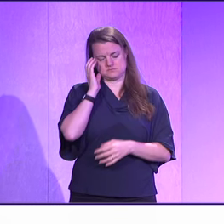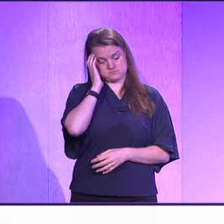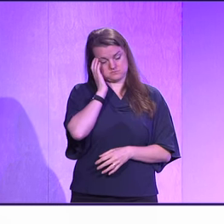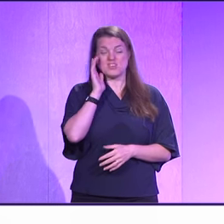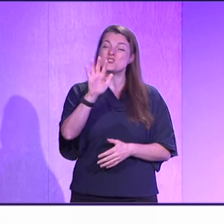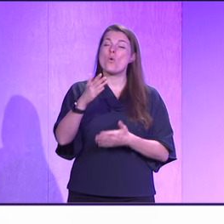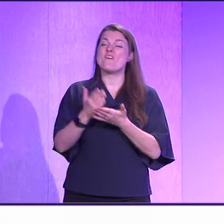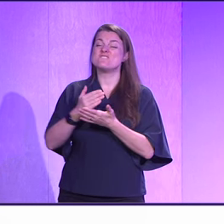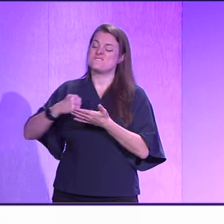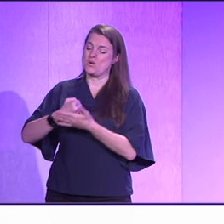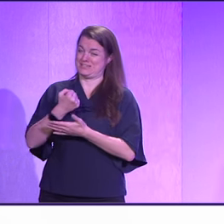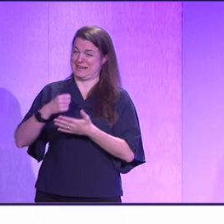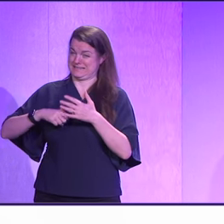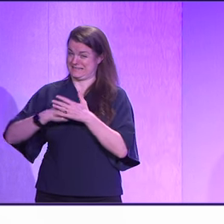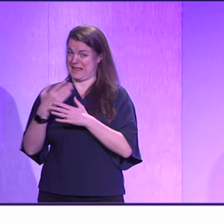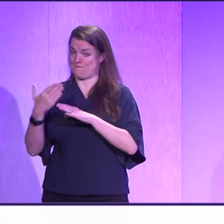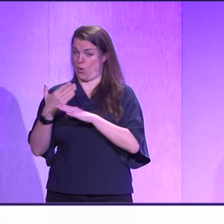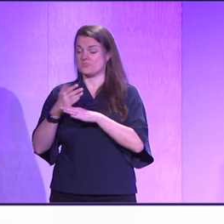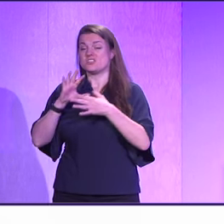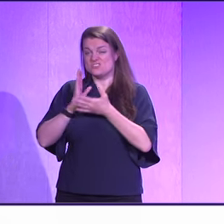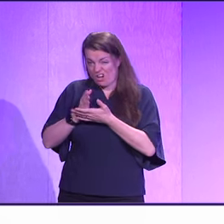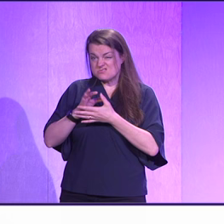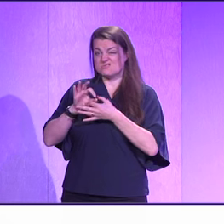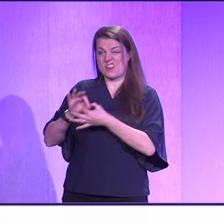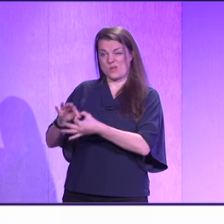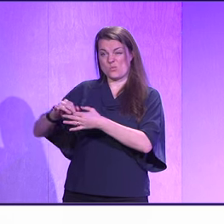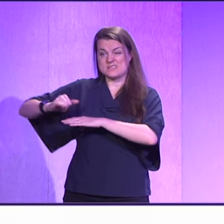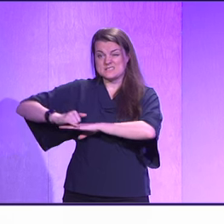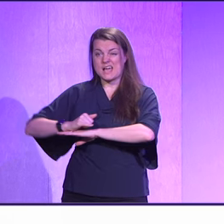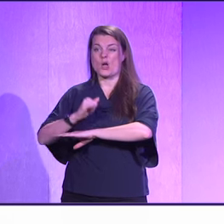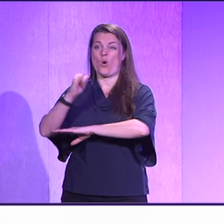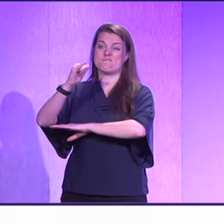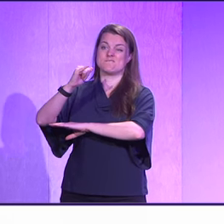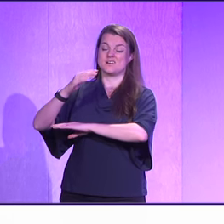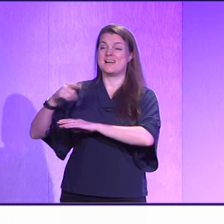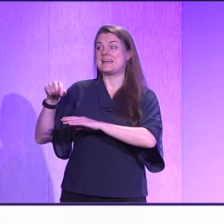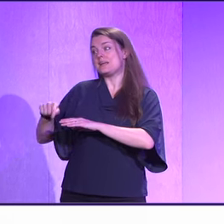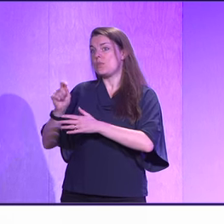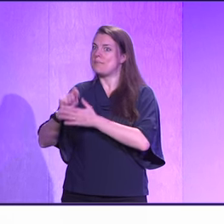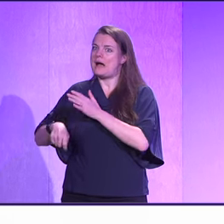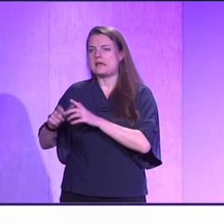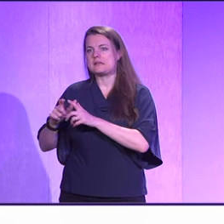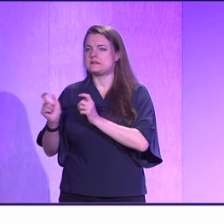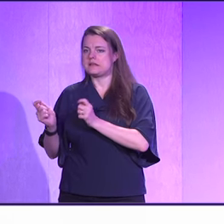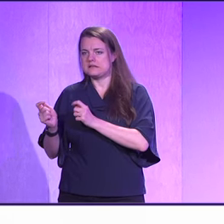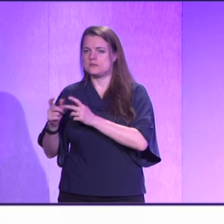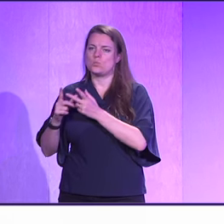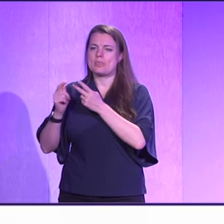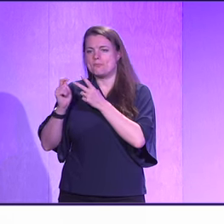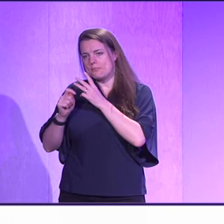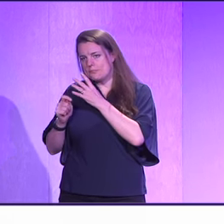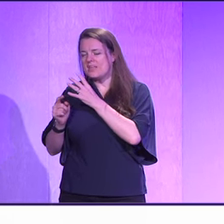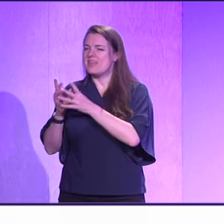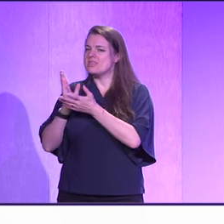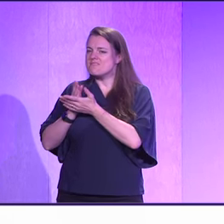So DevOps sadly does have to do with the taking off of planes, the buying of tickets, there are things there that, really